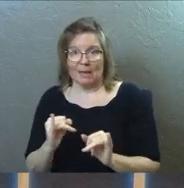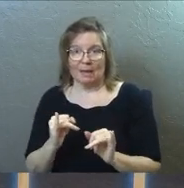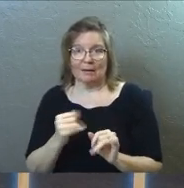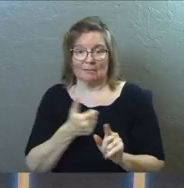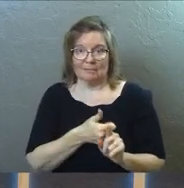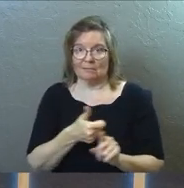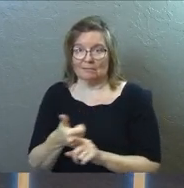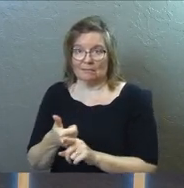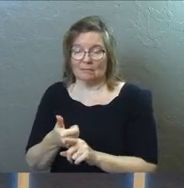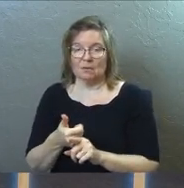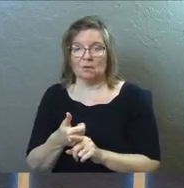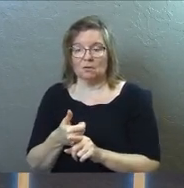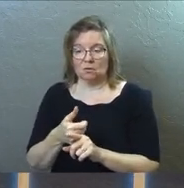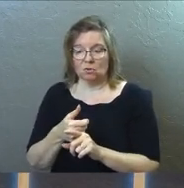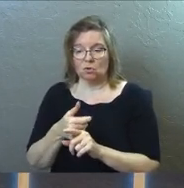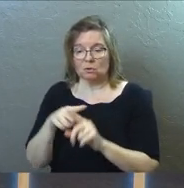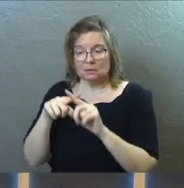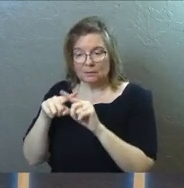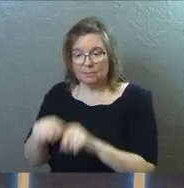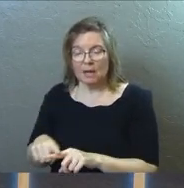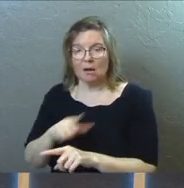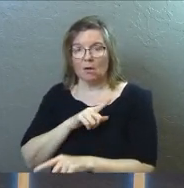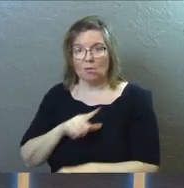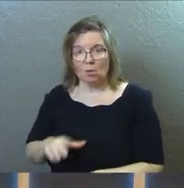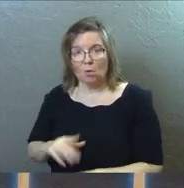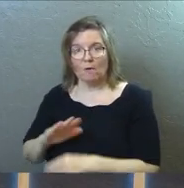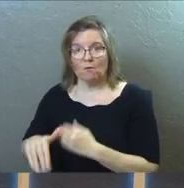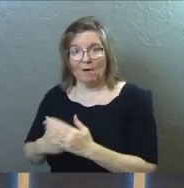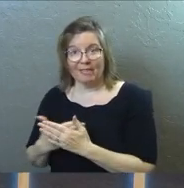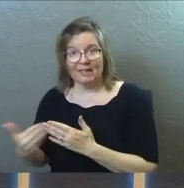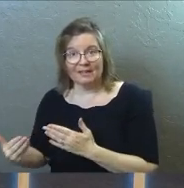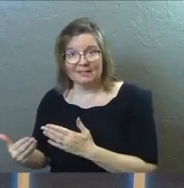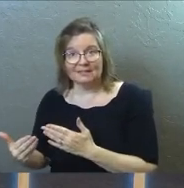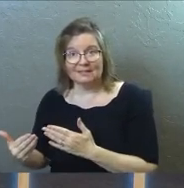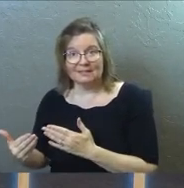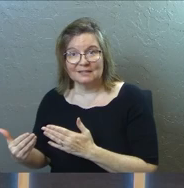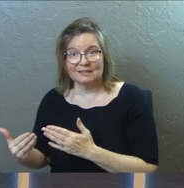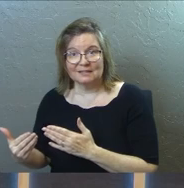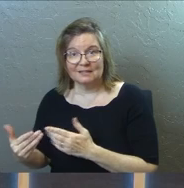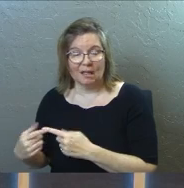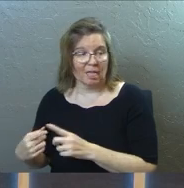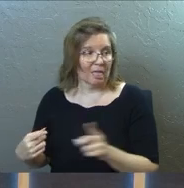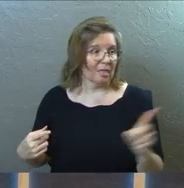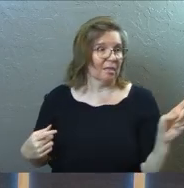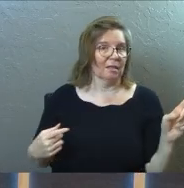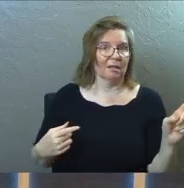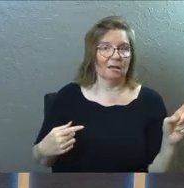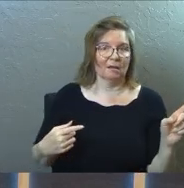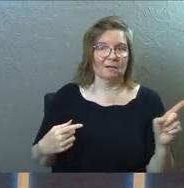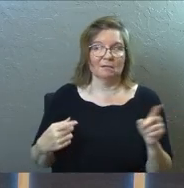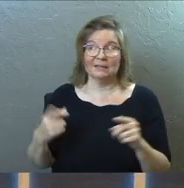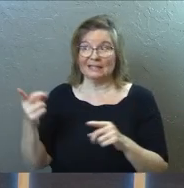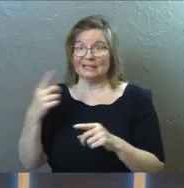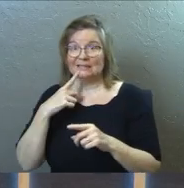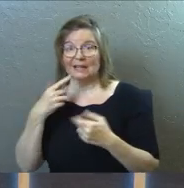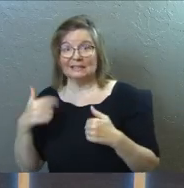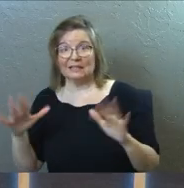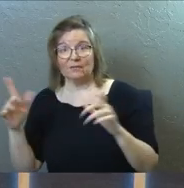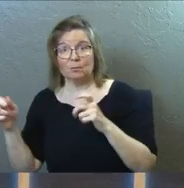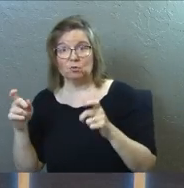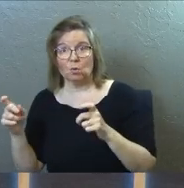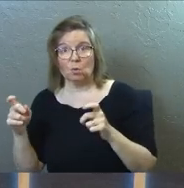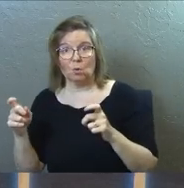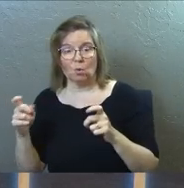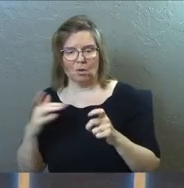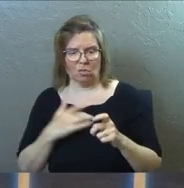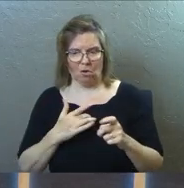autonomous as a person, you're completely dependent on the Lord for all things? Give up control. Again, where's